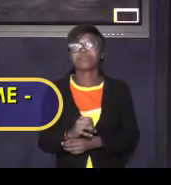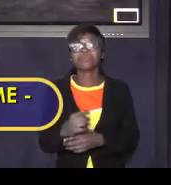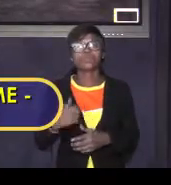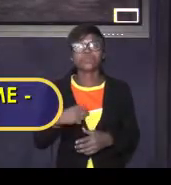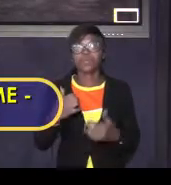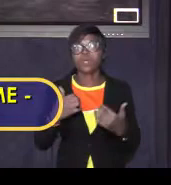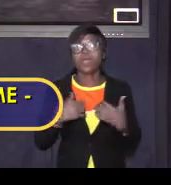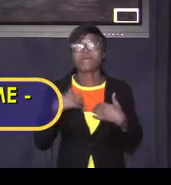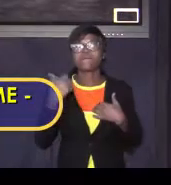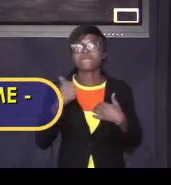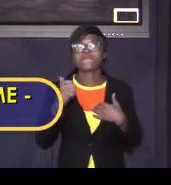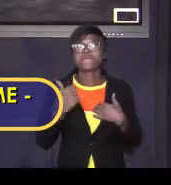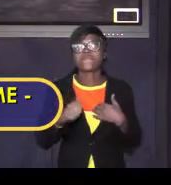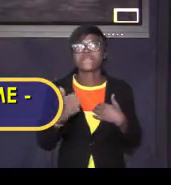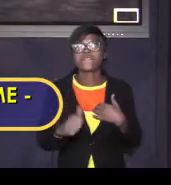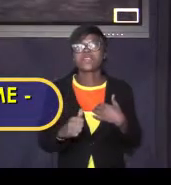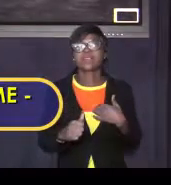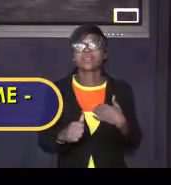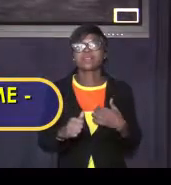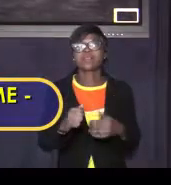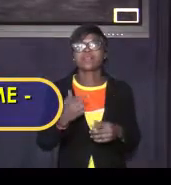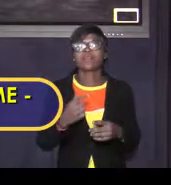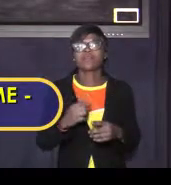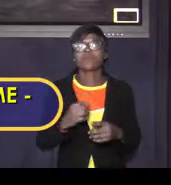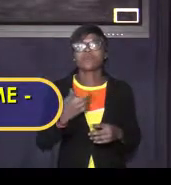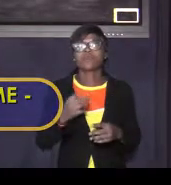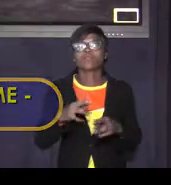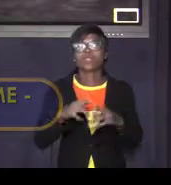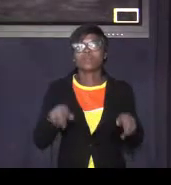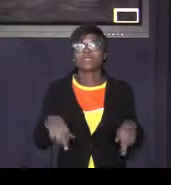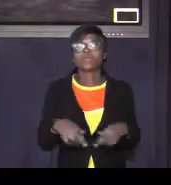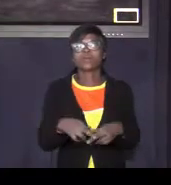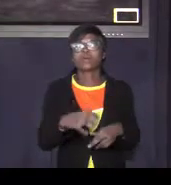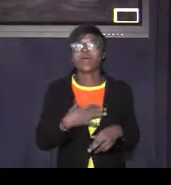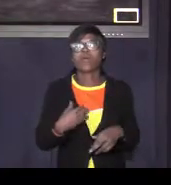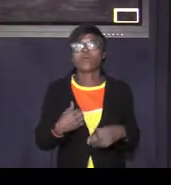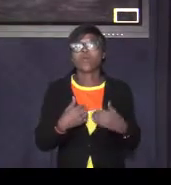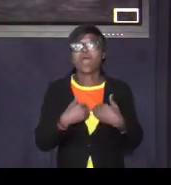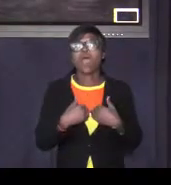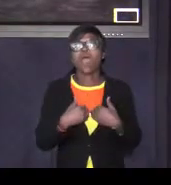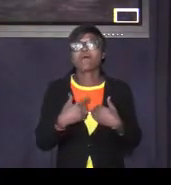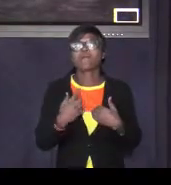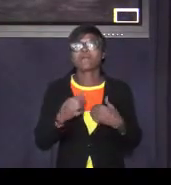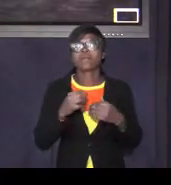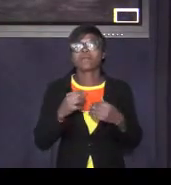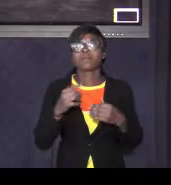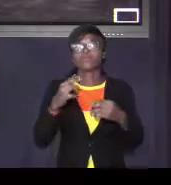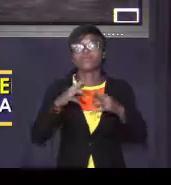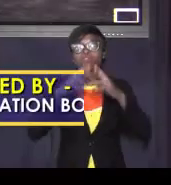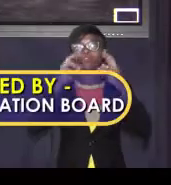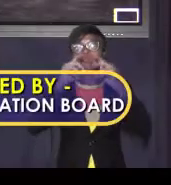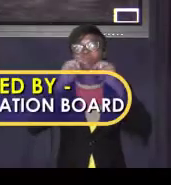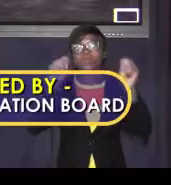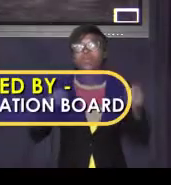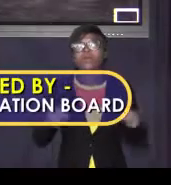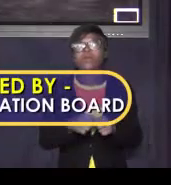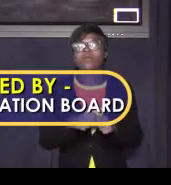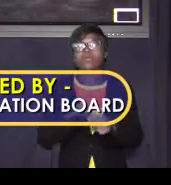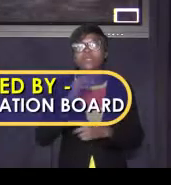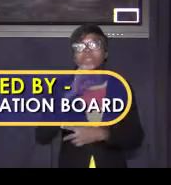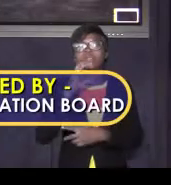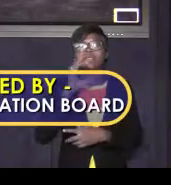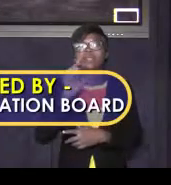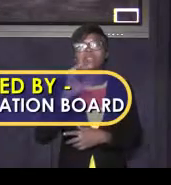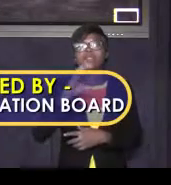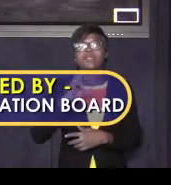So we have 10 for the base here and 8 for the perpendicular height. And of course, this one is still 10 and 9. And I have labeled them A